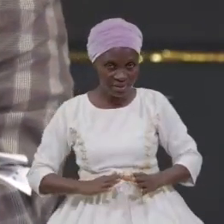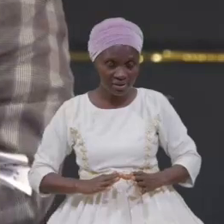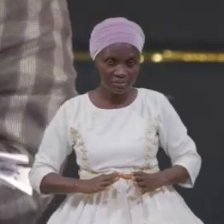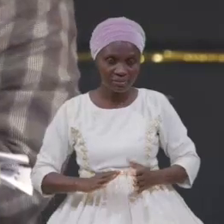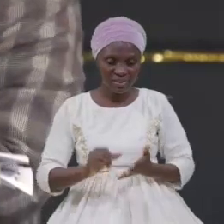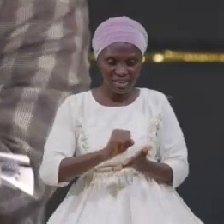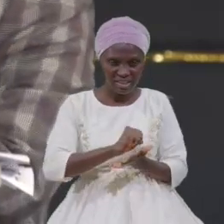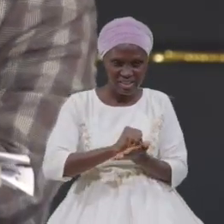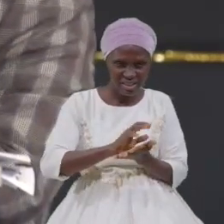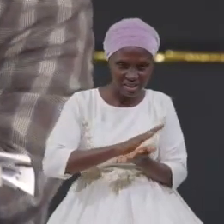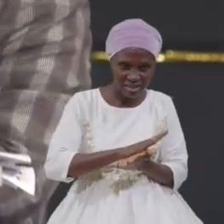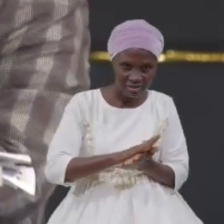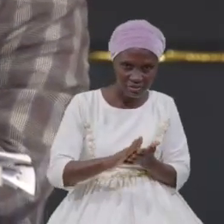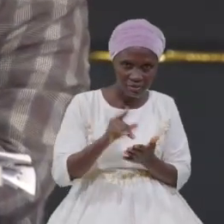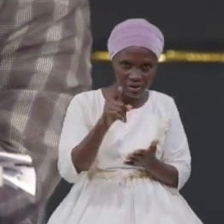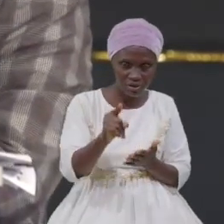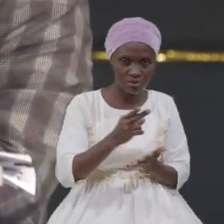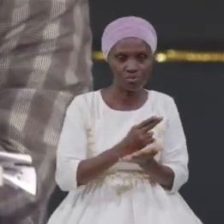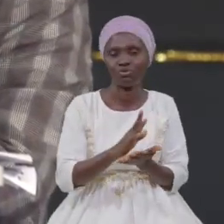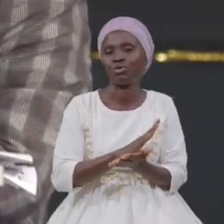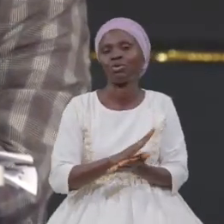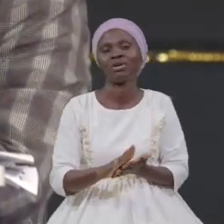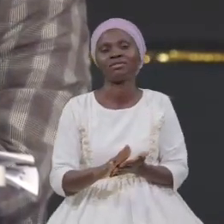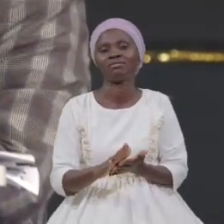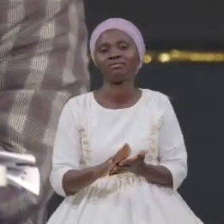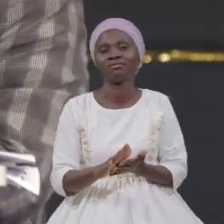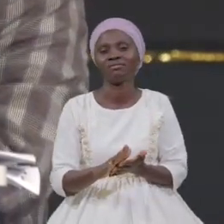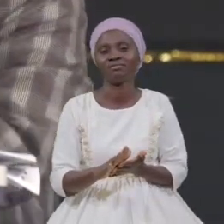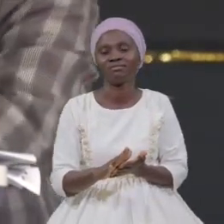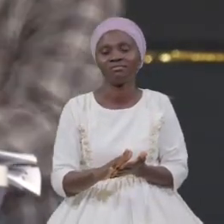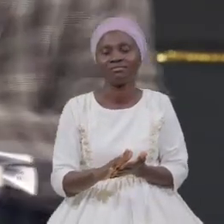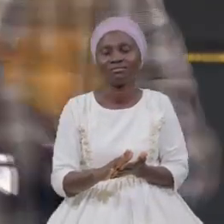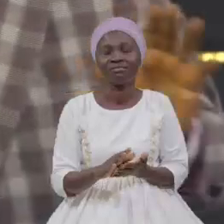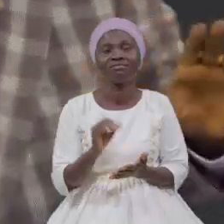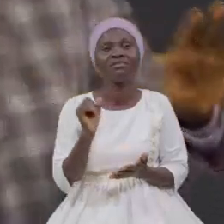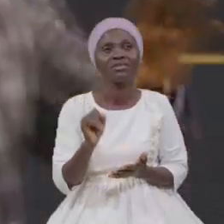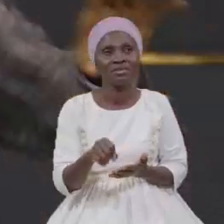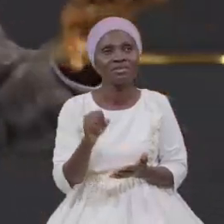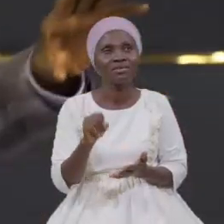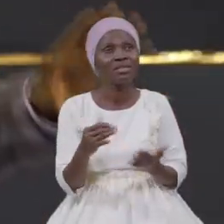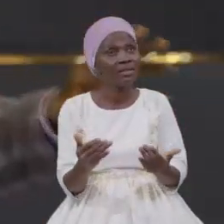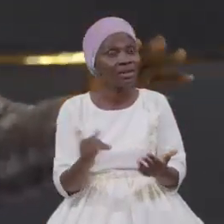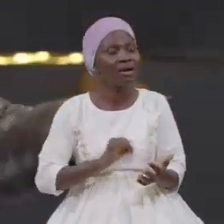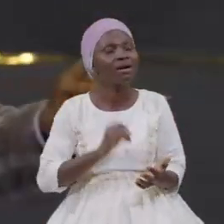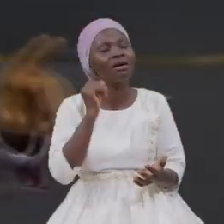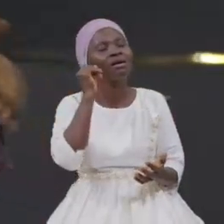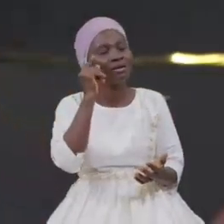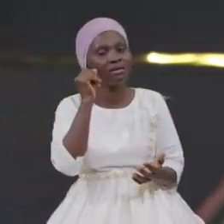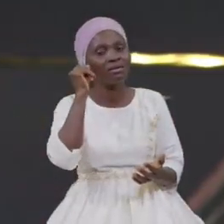you holy. Oh, now I understand. There is some kind